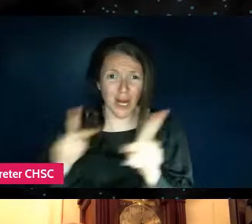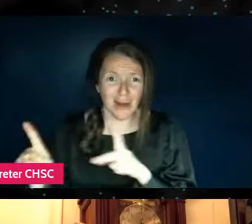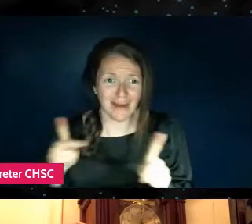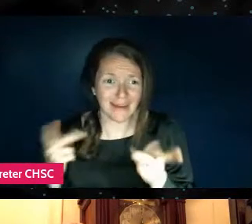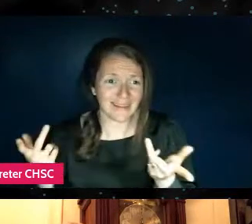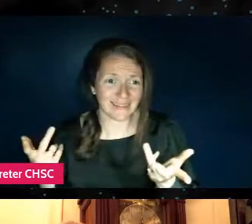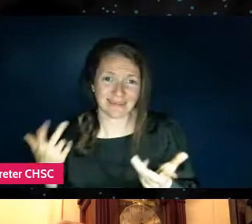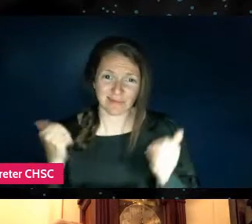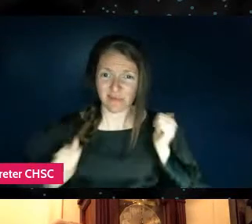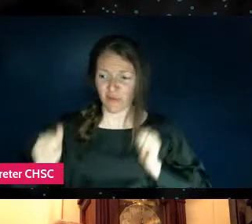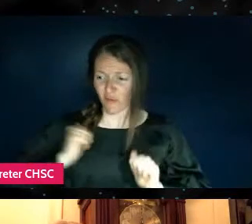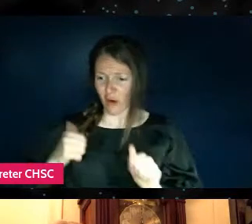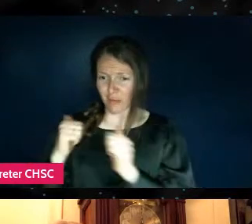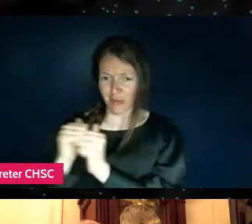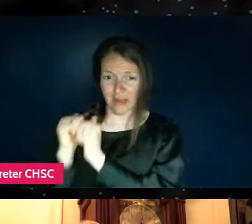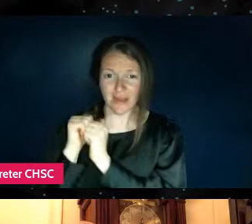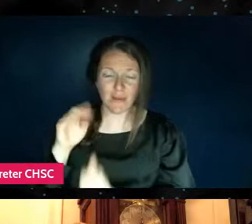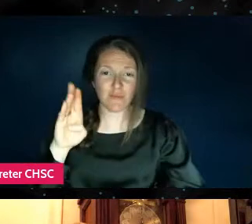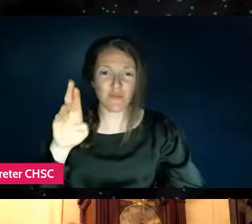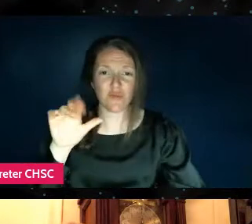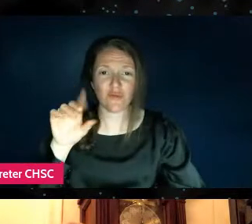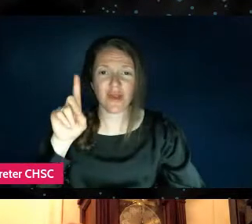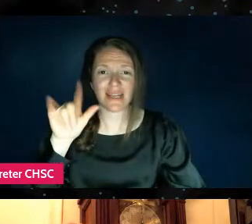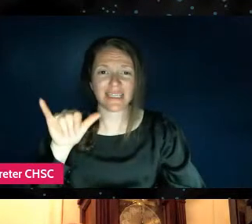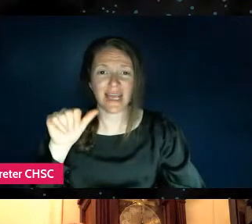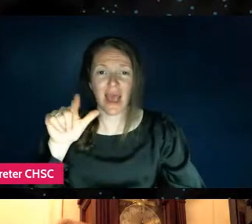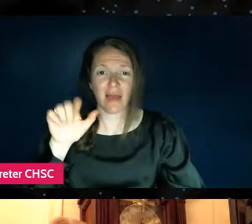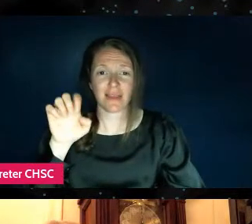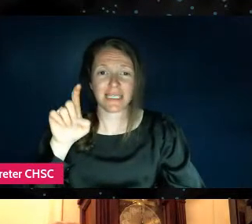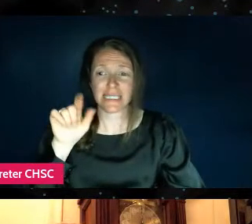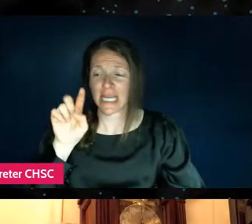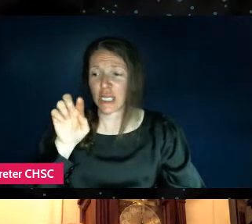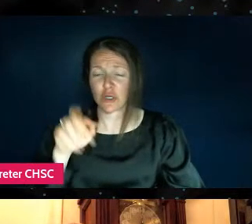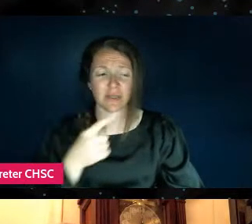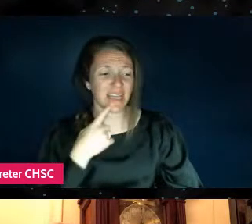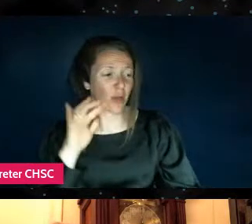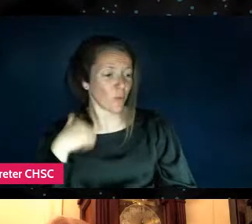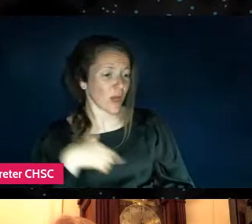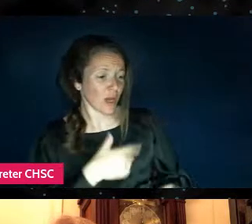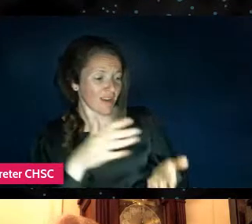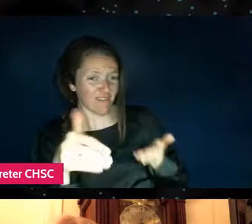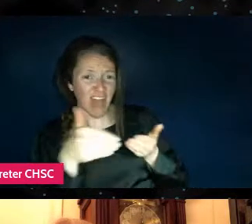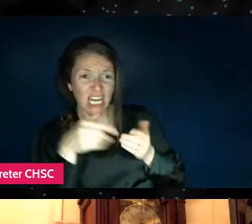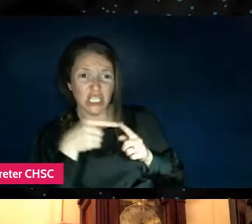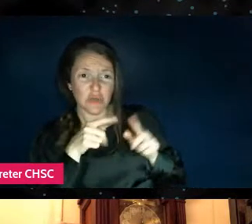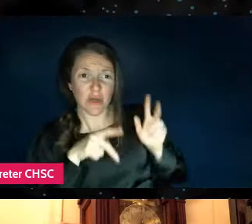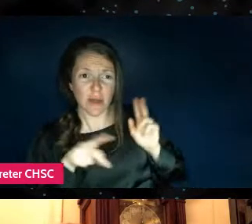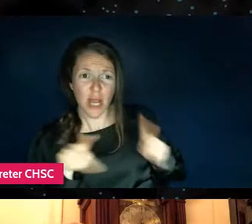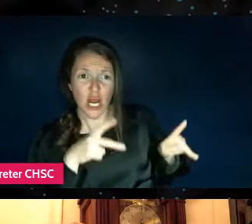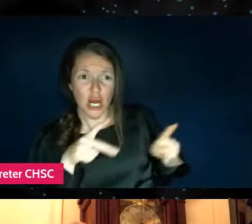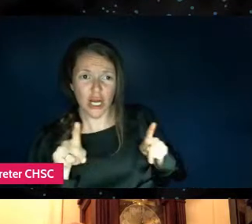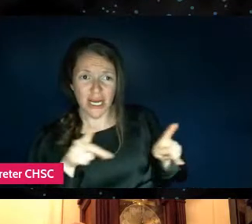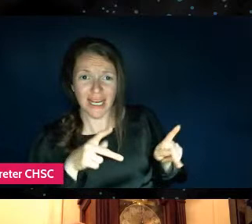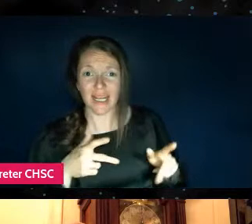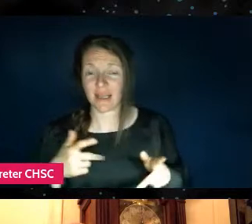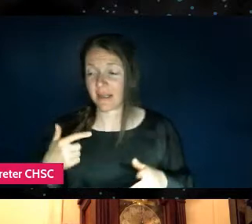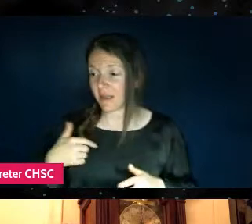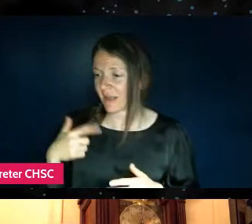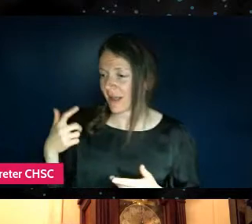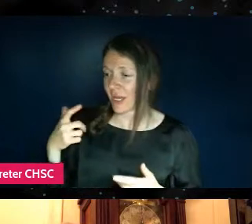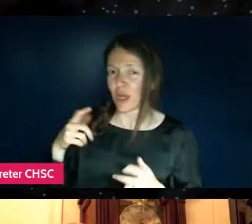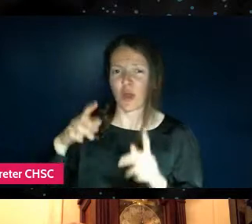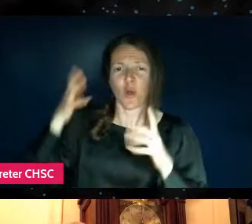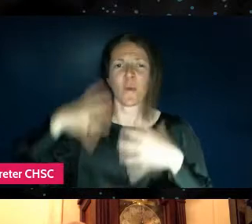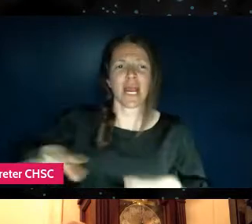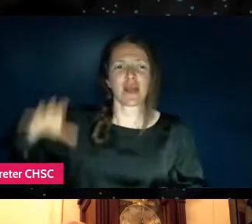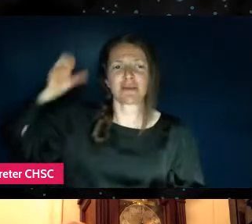night, and Brandy Alexander would say, "We've been invited to a party. Wear silver." And I went, "Oh God, not Andy again." But I mean, then it was